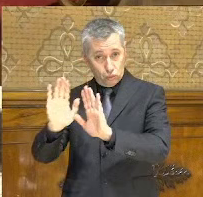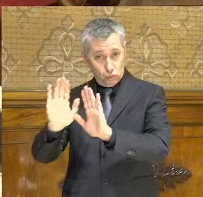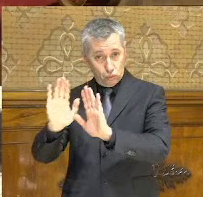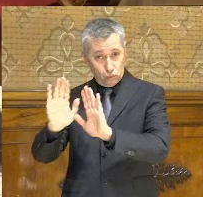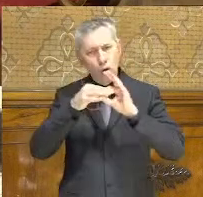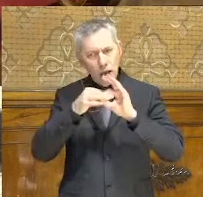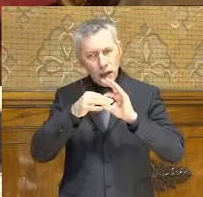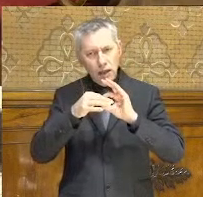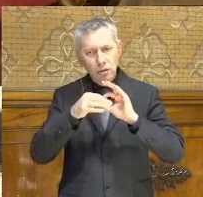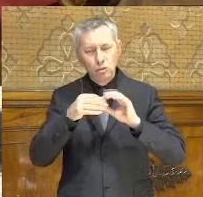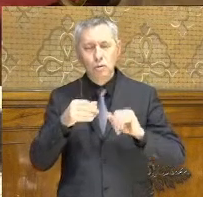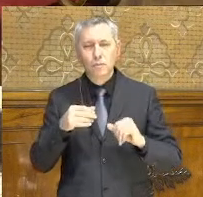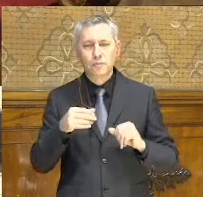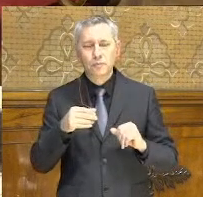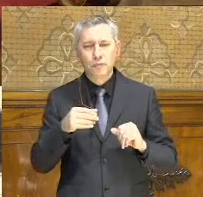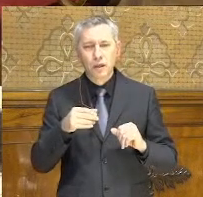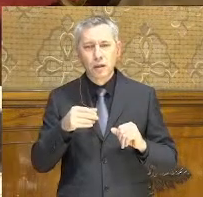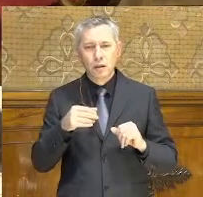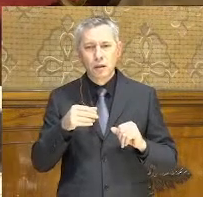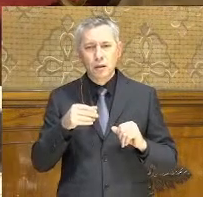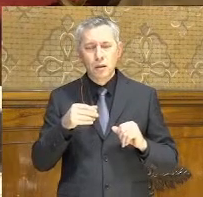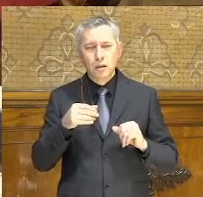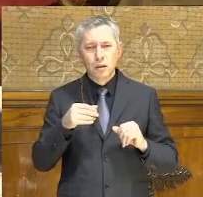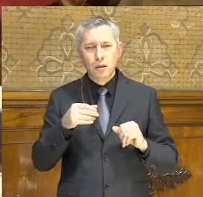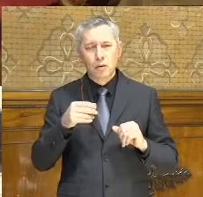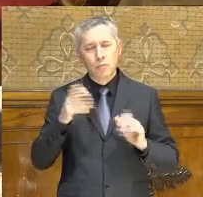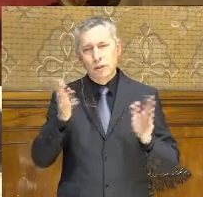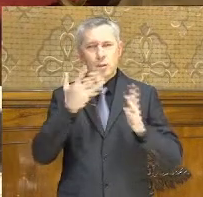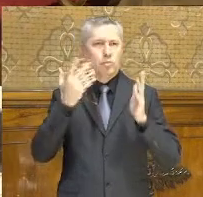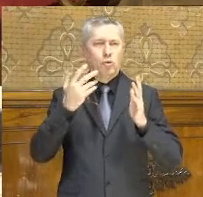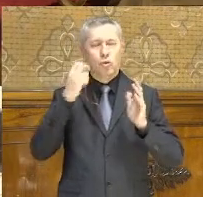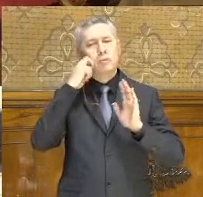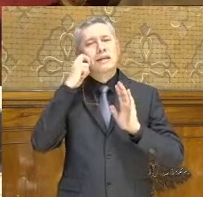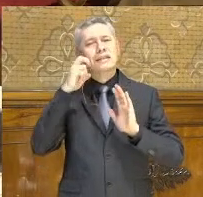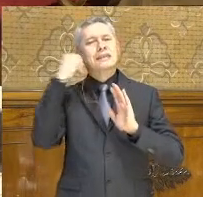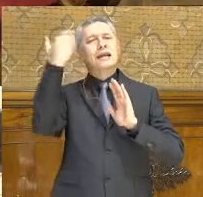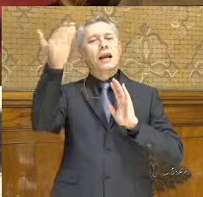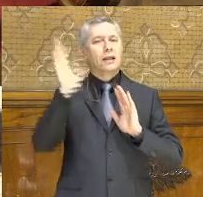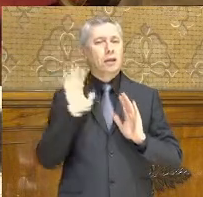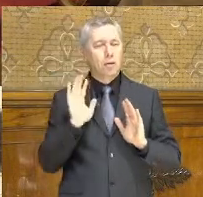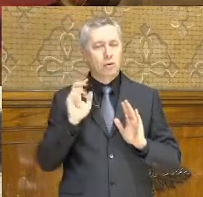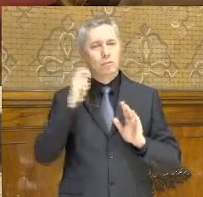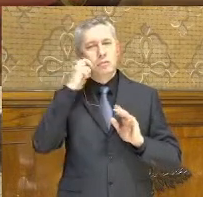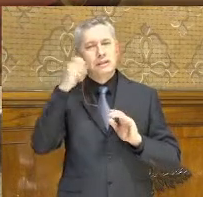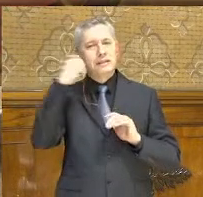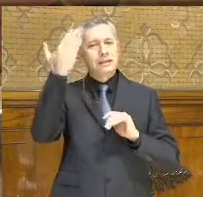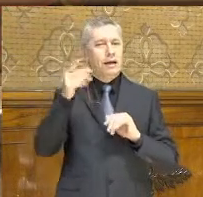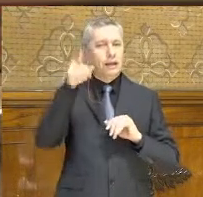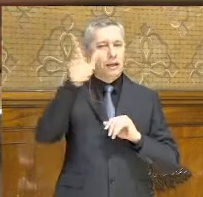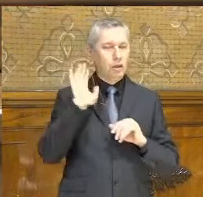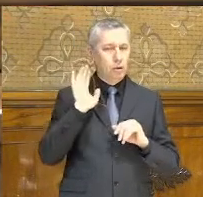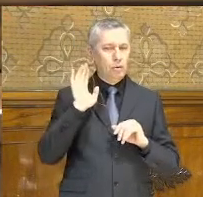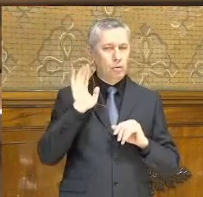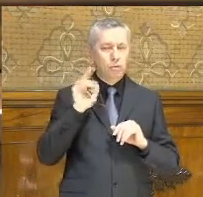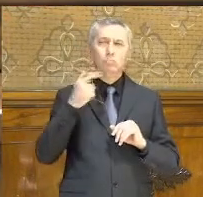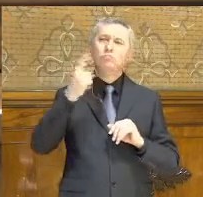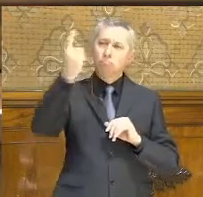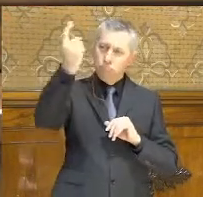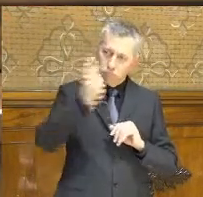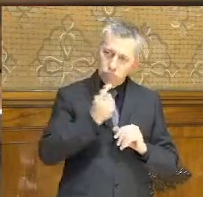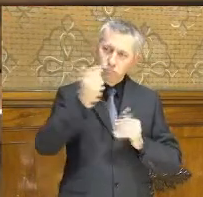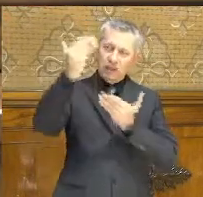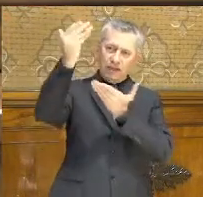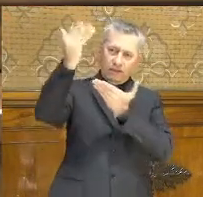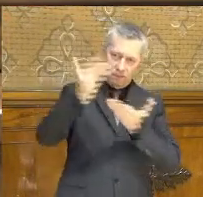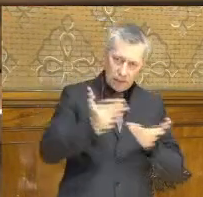the stranger, as you know. The guest is always usually either a stranger, a